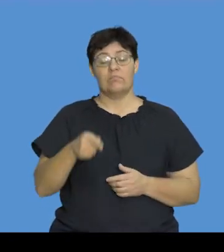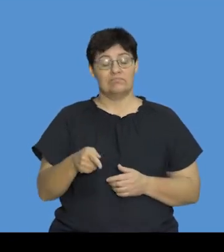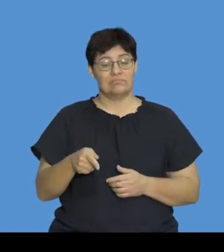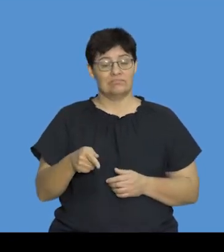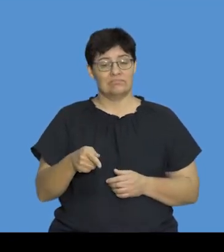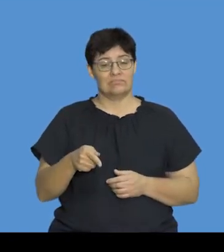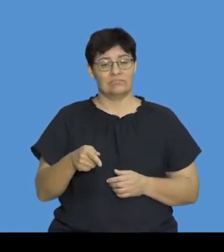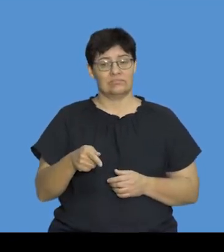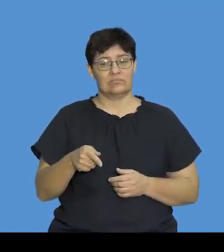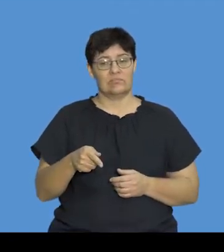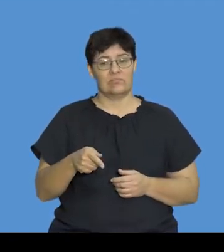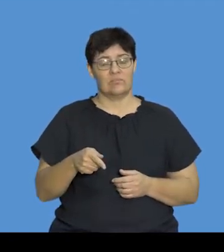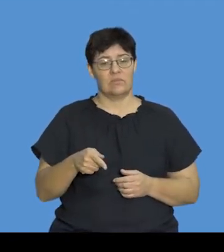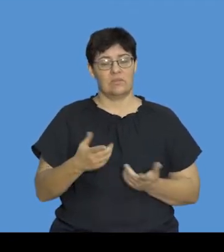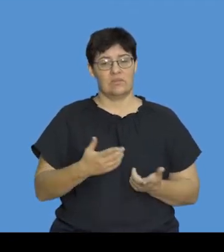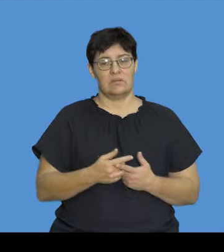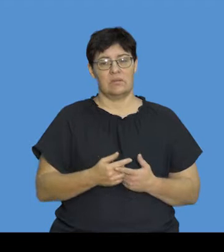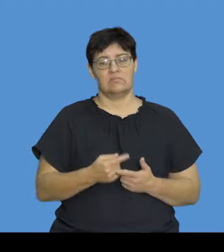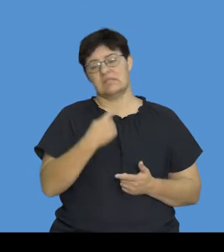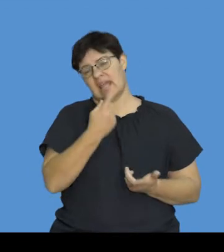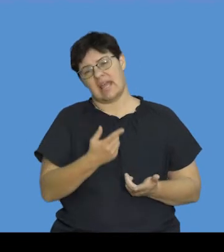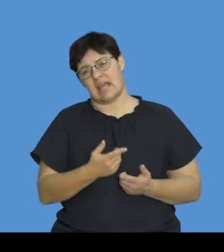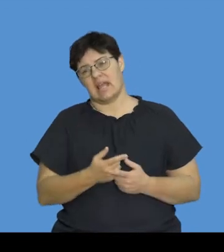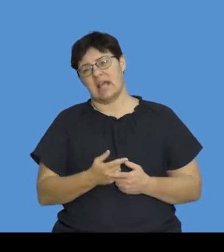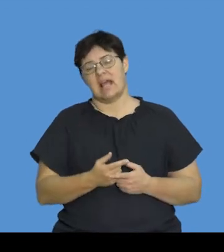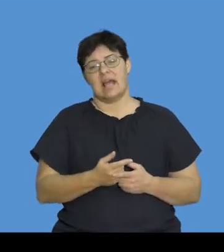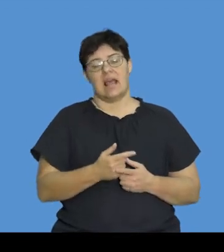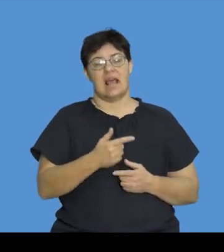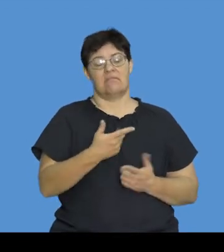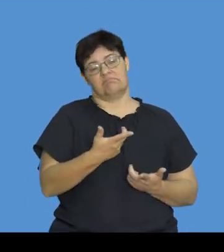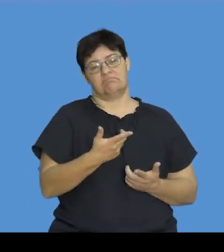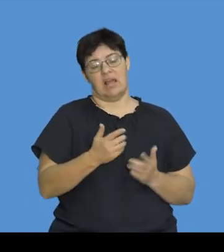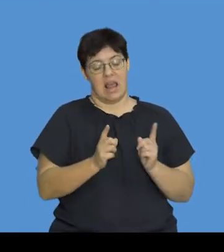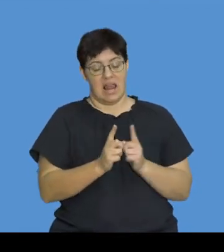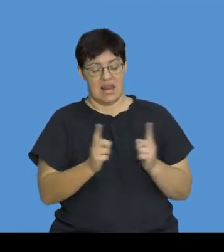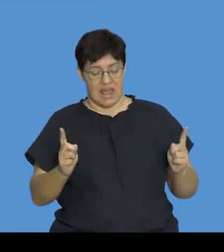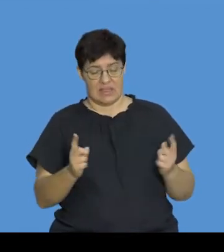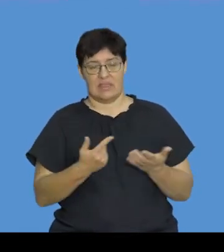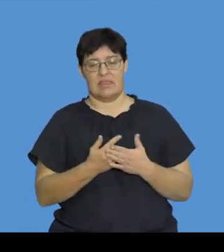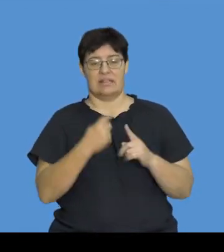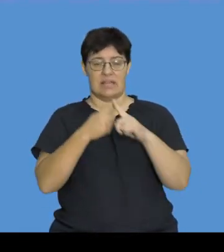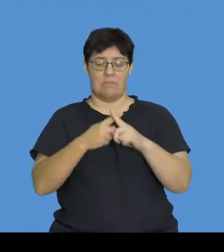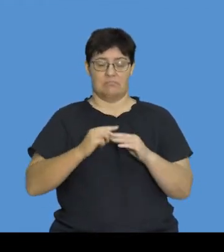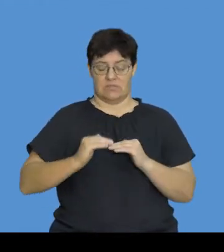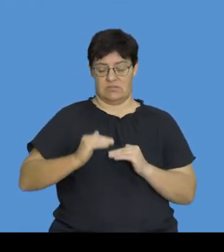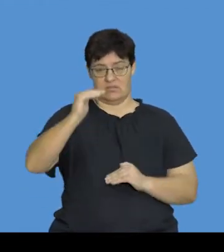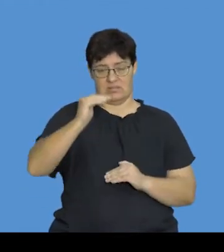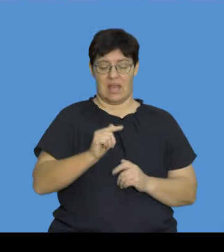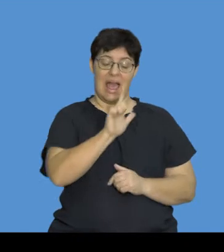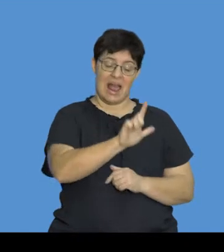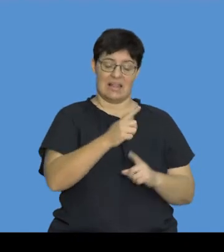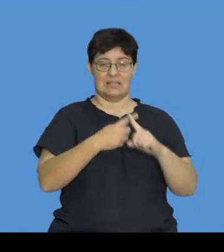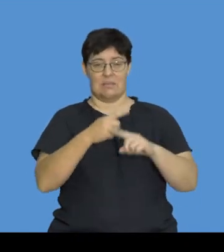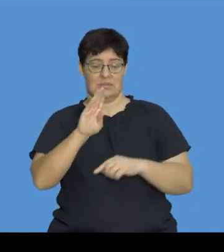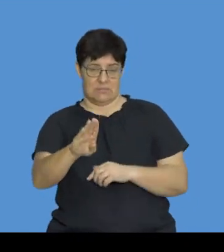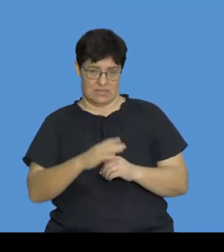under rectangles, we can say it's length multiplied by breadth. But because the length and the breadth are all